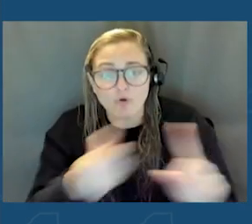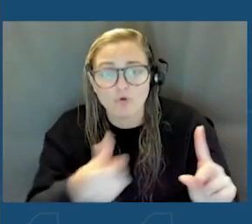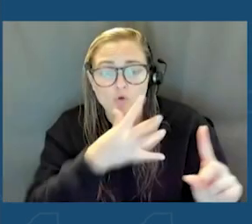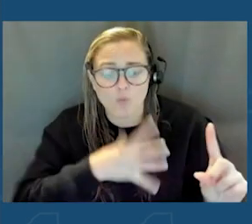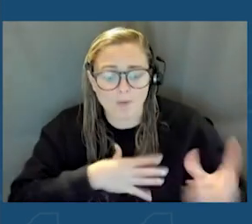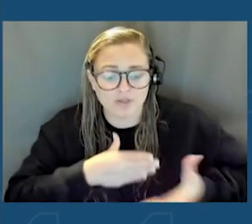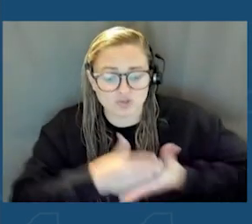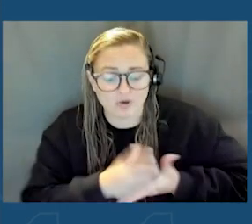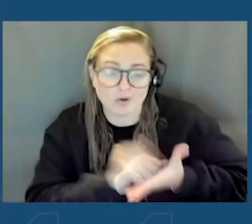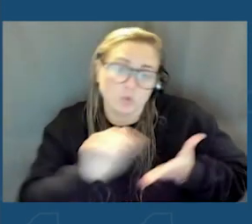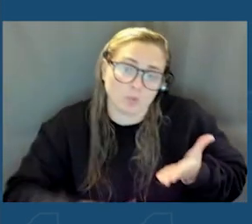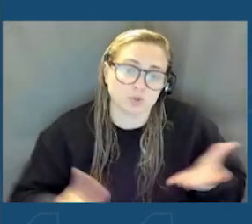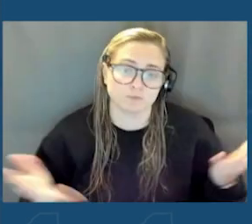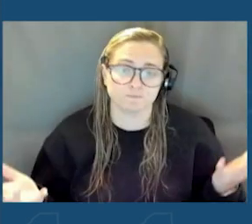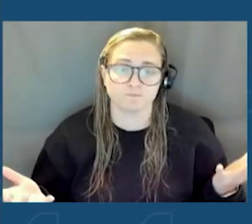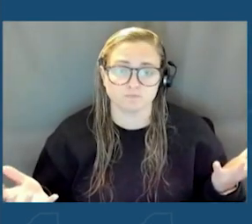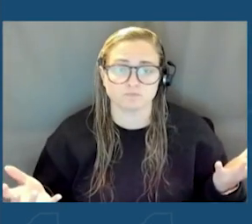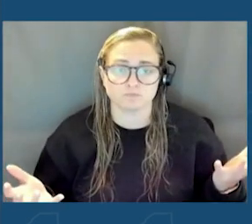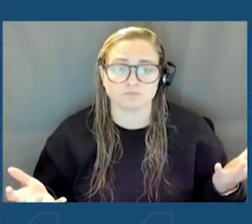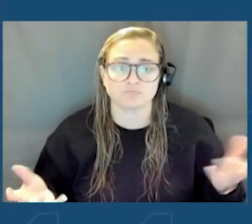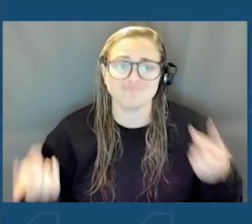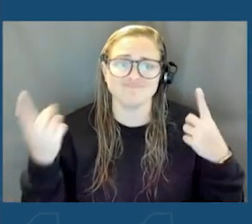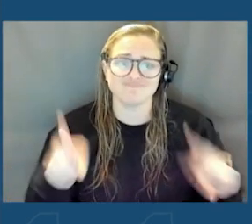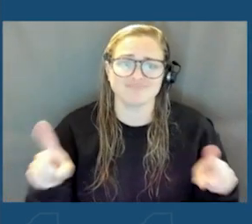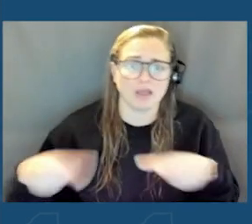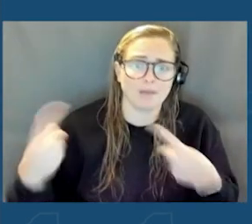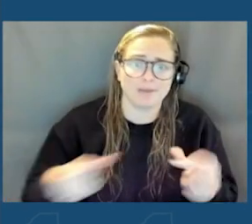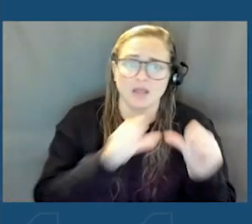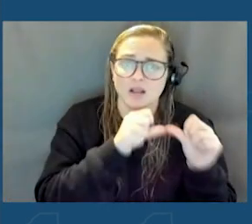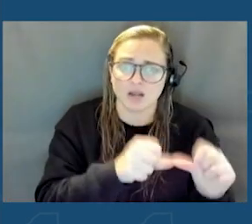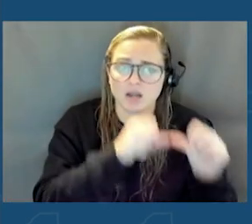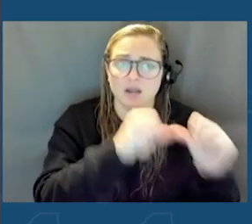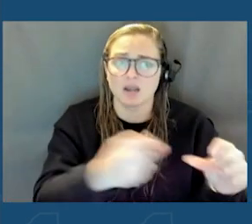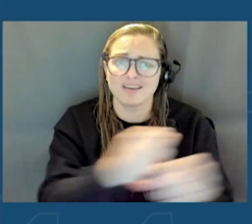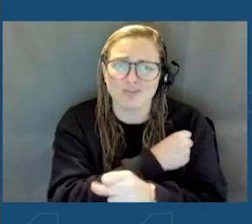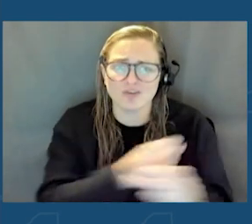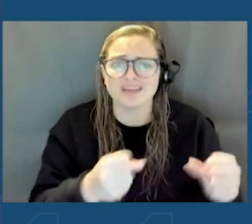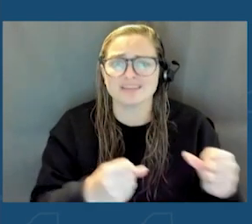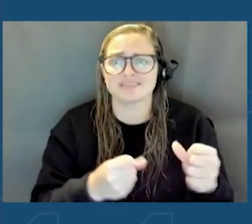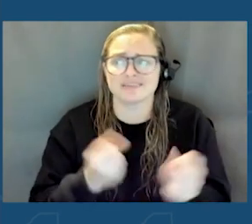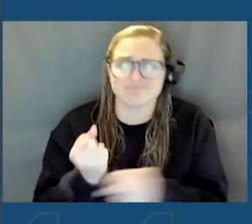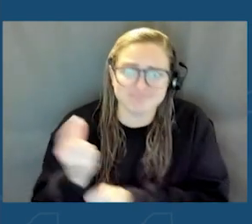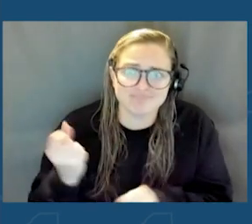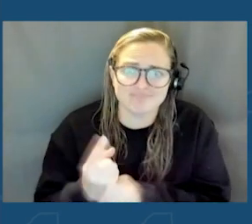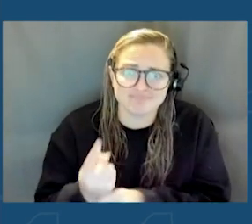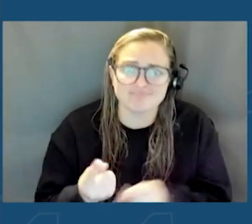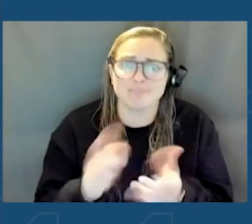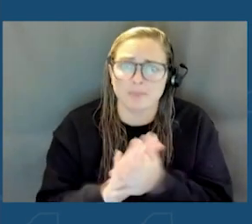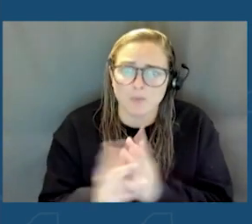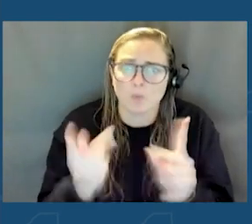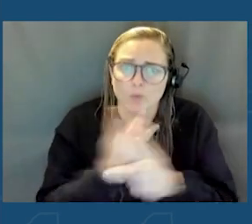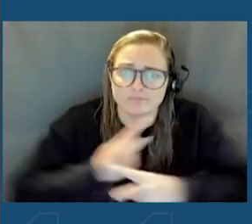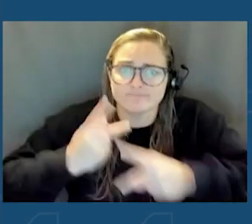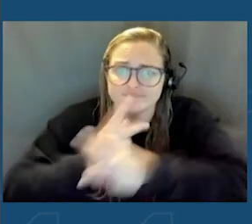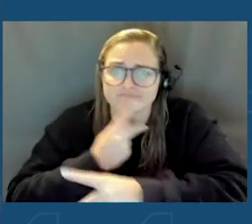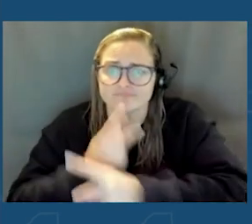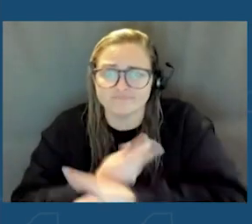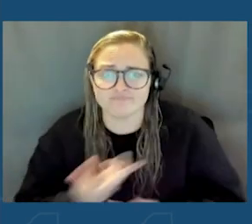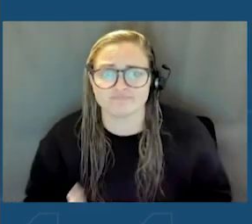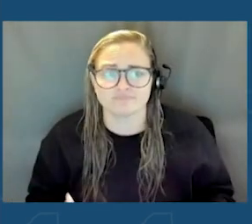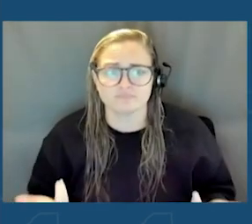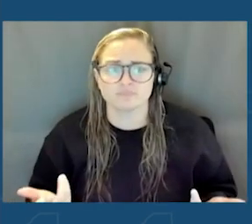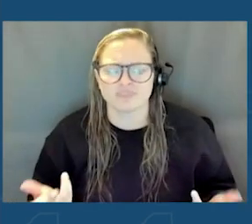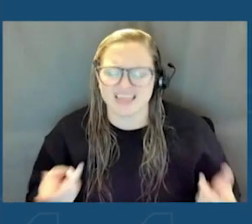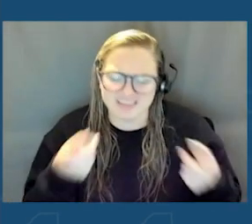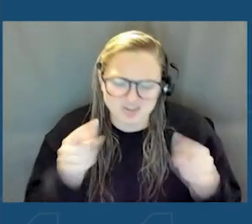to an abortion. And it's been happening steadily and aggressively with each passing year. And for years, they've been trying